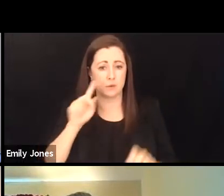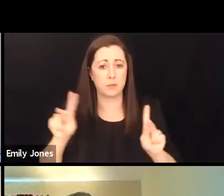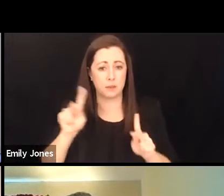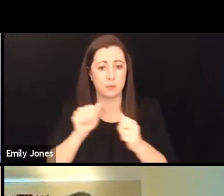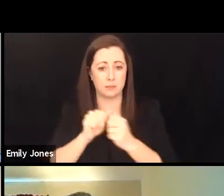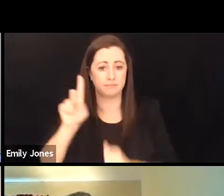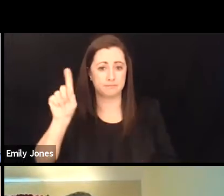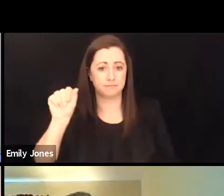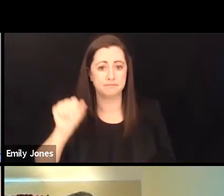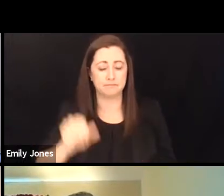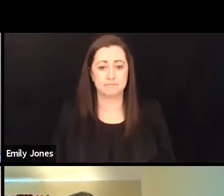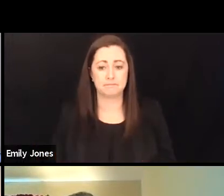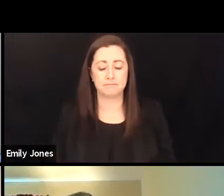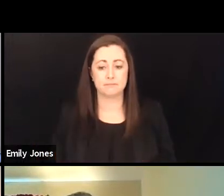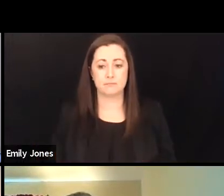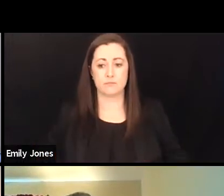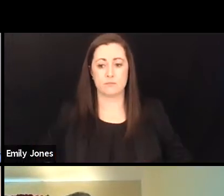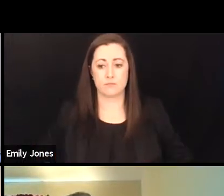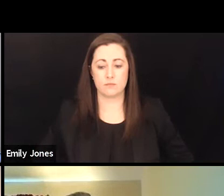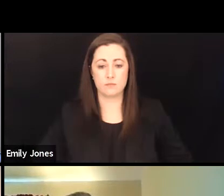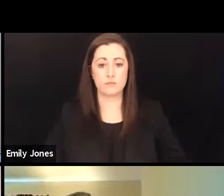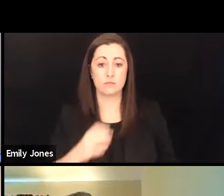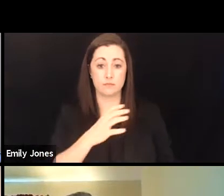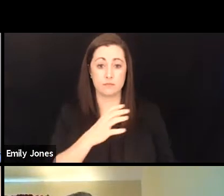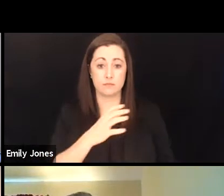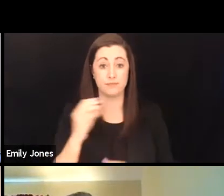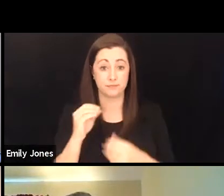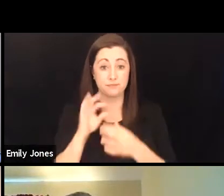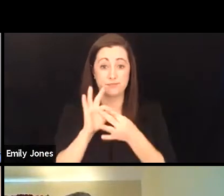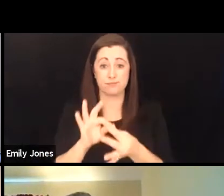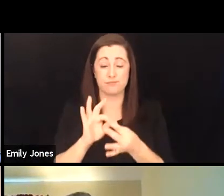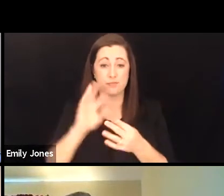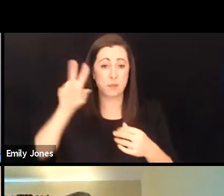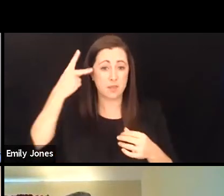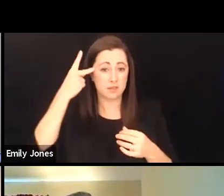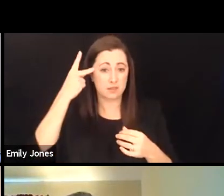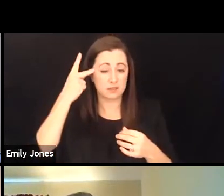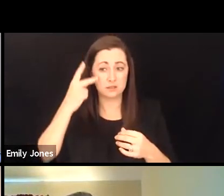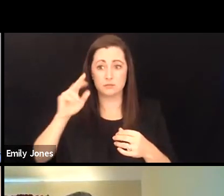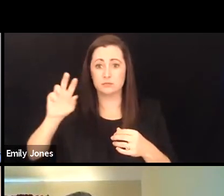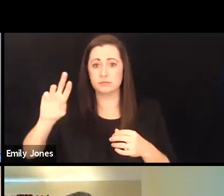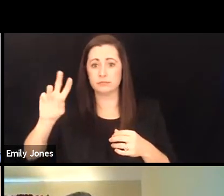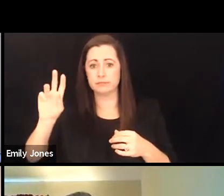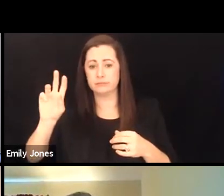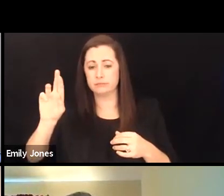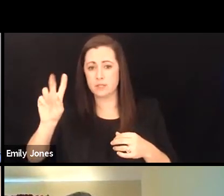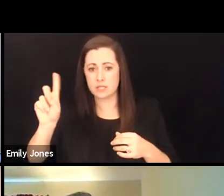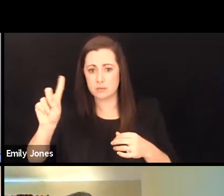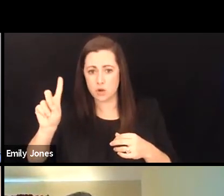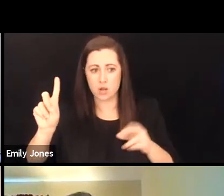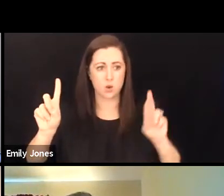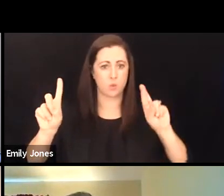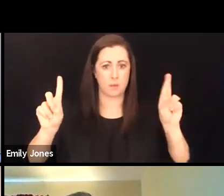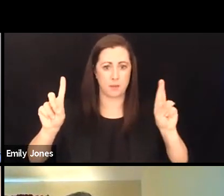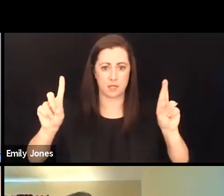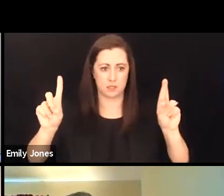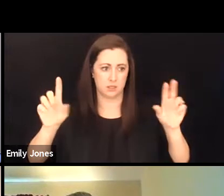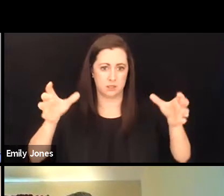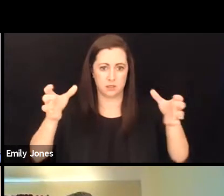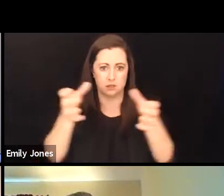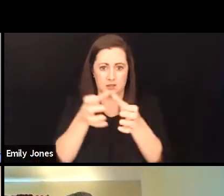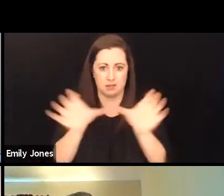also a real bipartisan argument because, you know, Democrats may be more concerned about providing